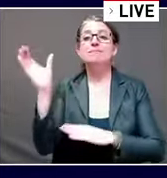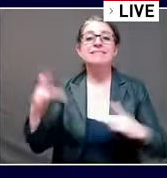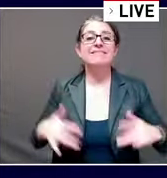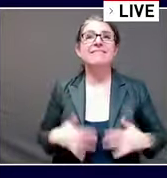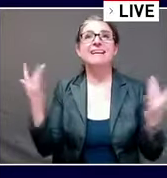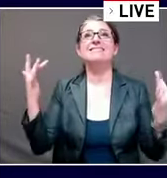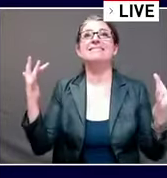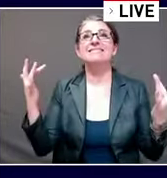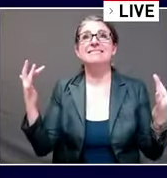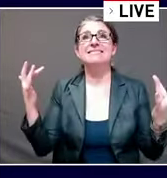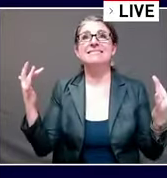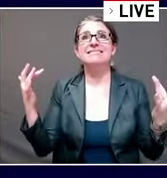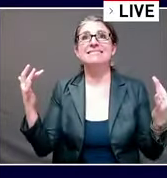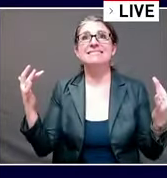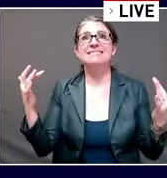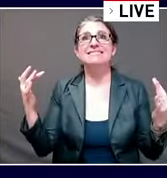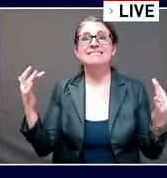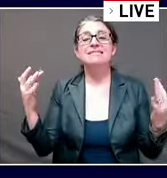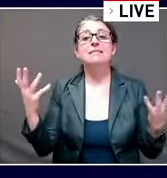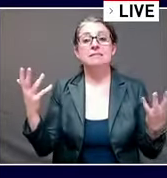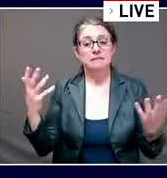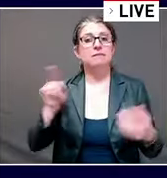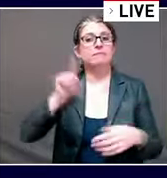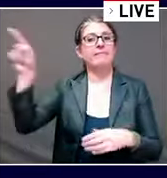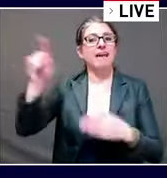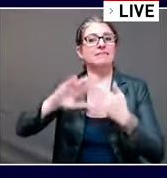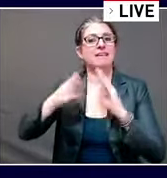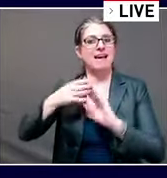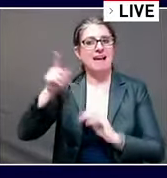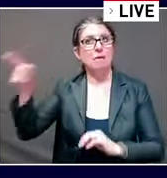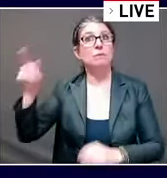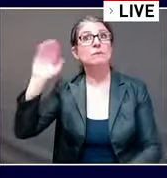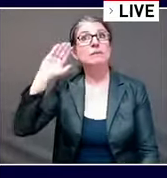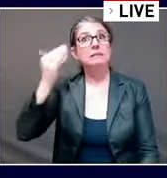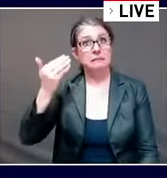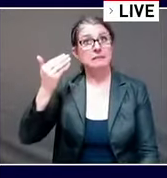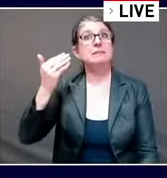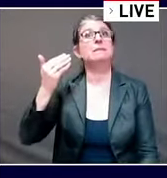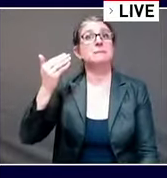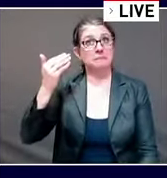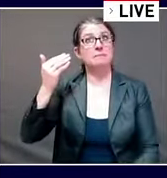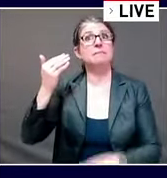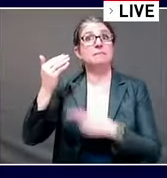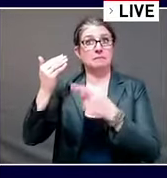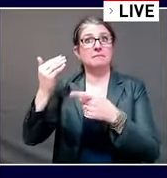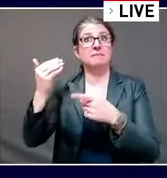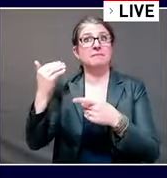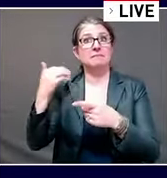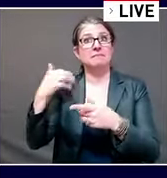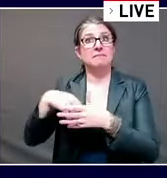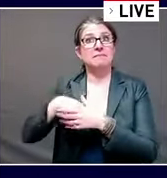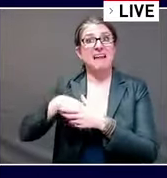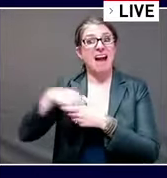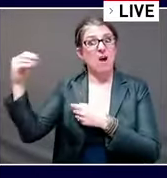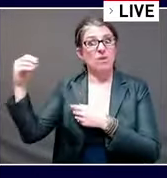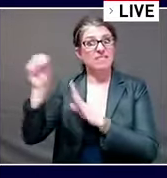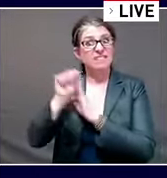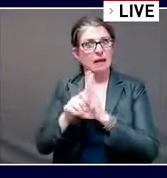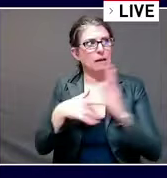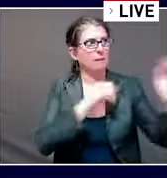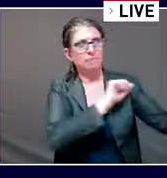frequently from out of state. I would assume it would probably be less this year. But unlike a lot of events, a lot of